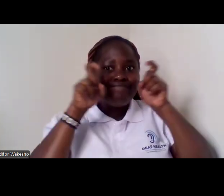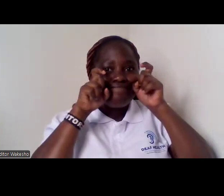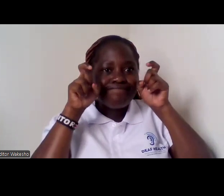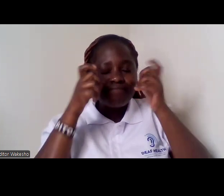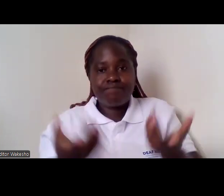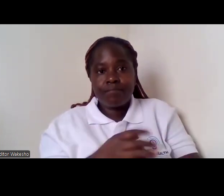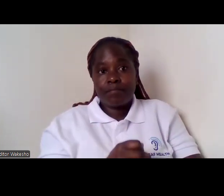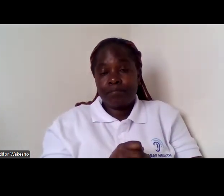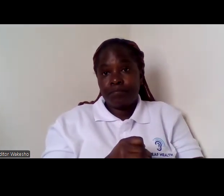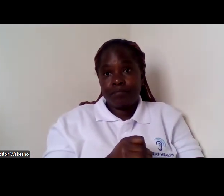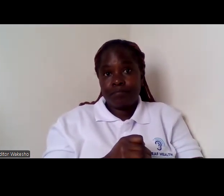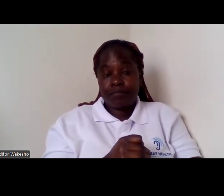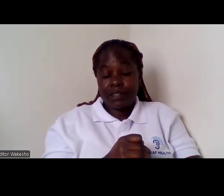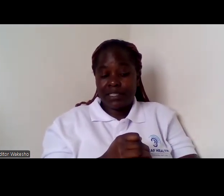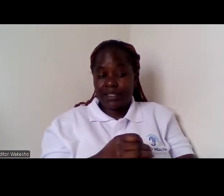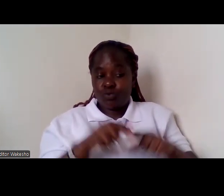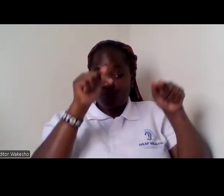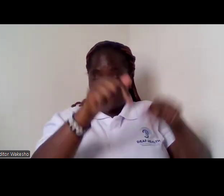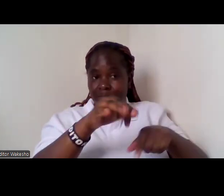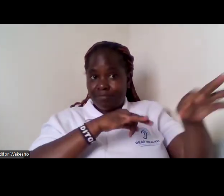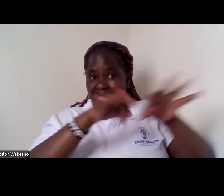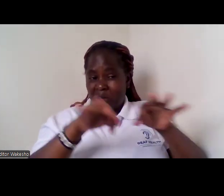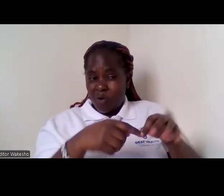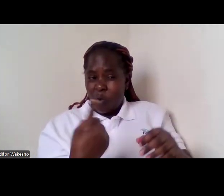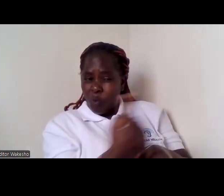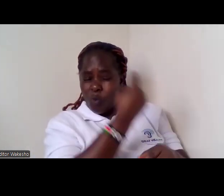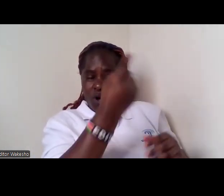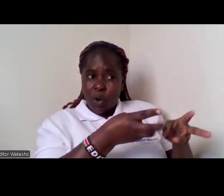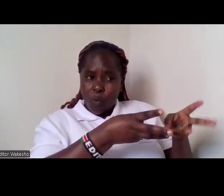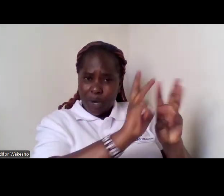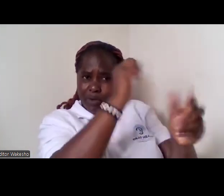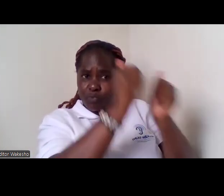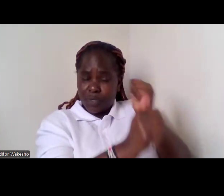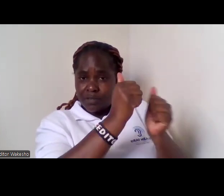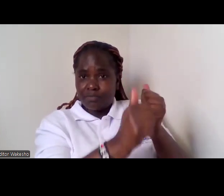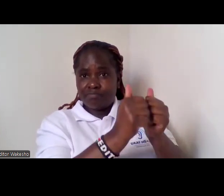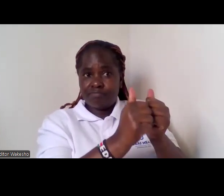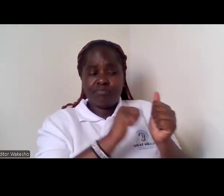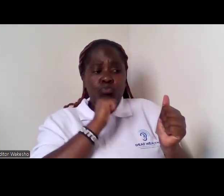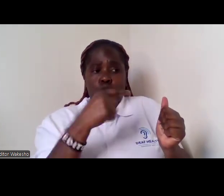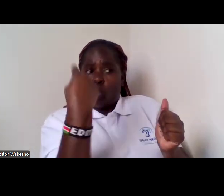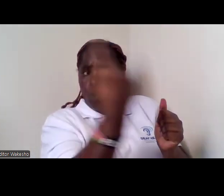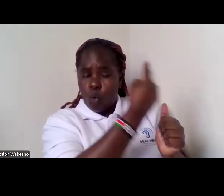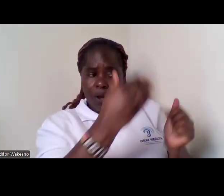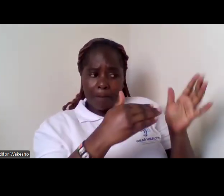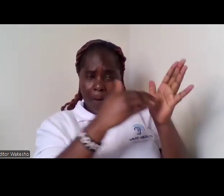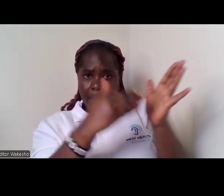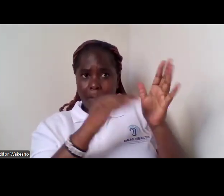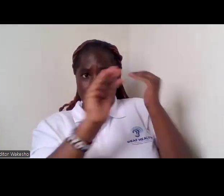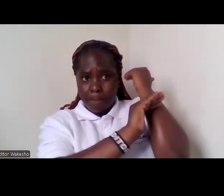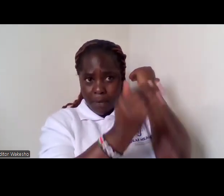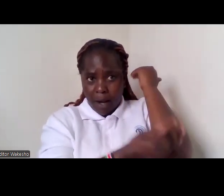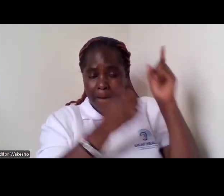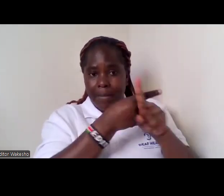ones we'll describe, this is the only method that not only prevents pregnancy, but